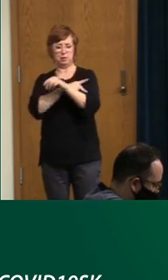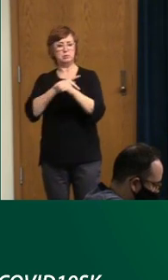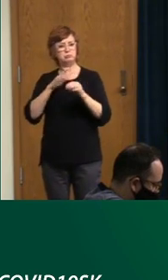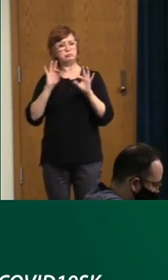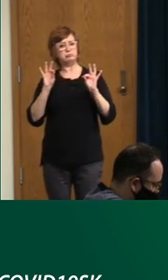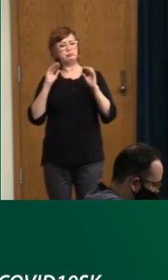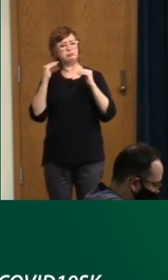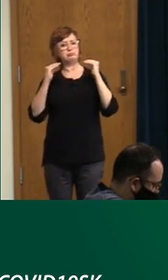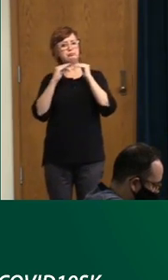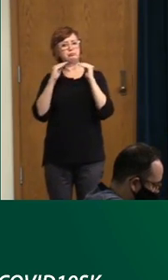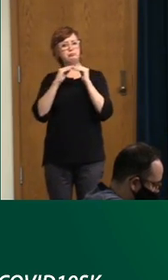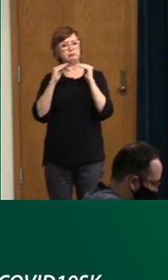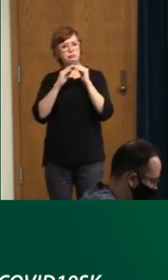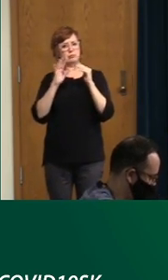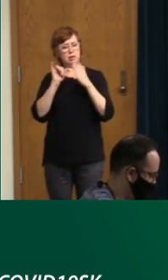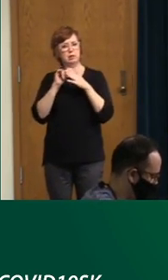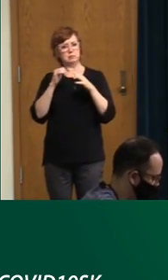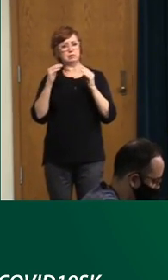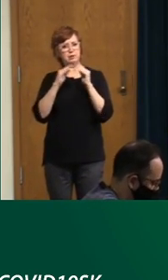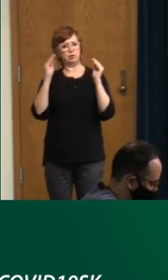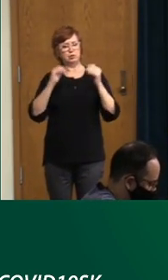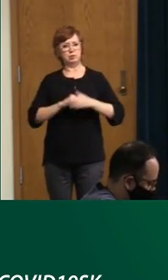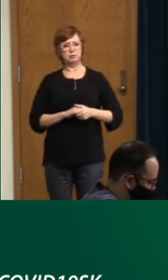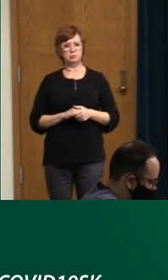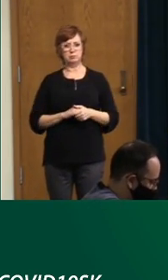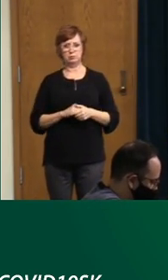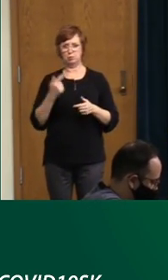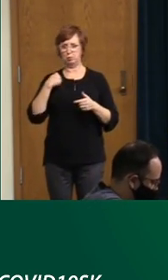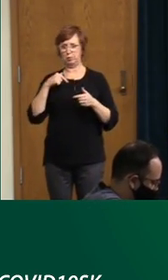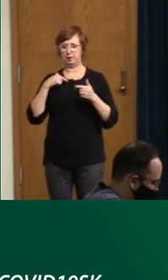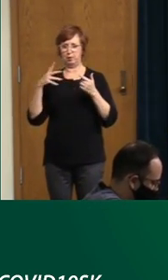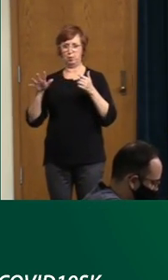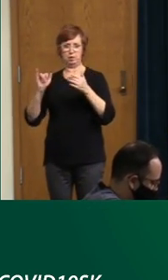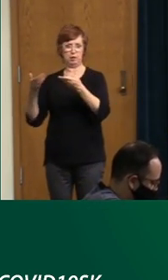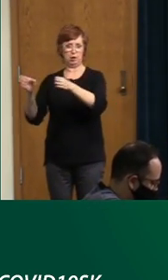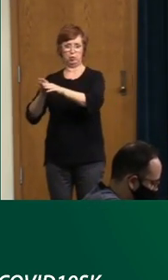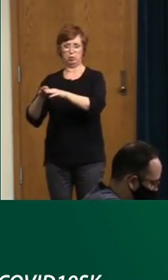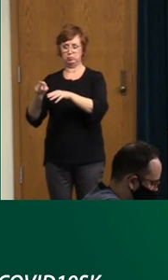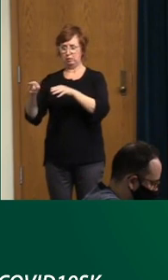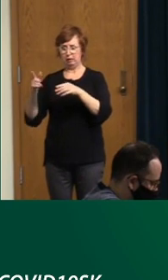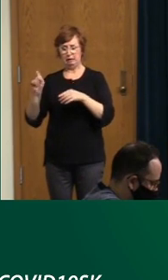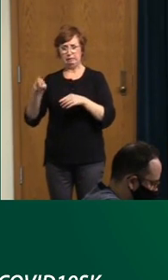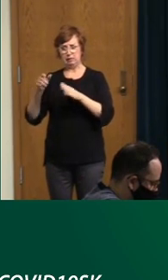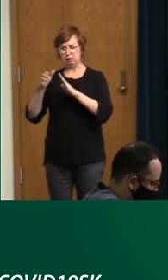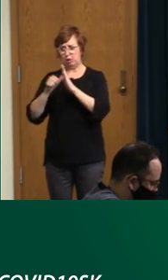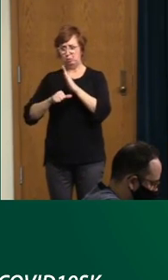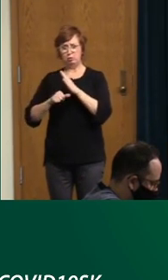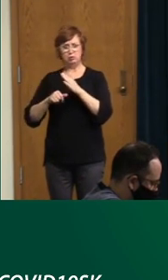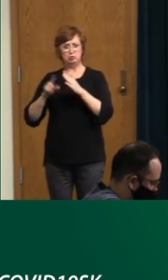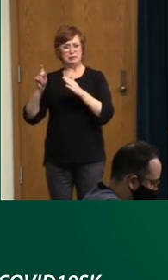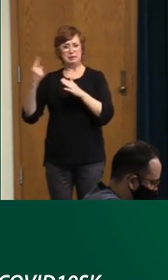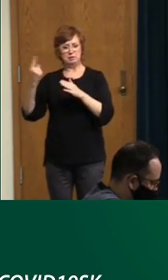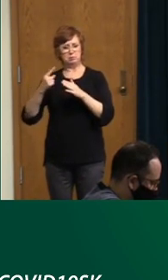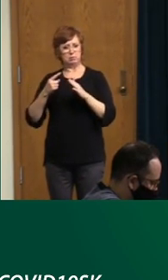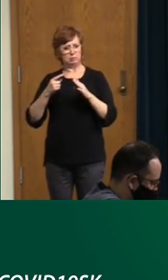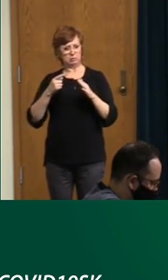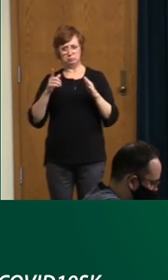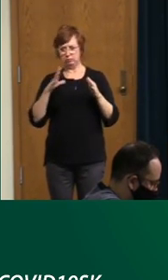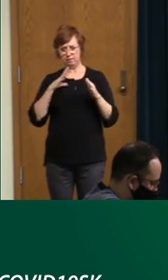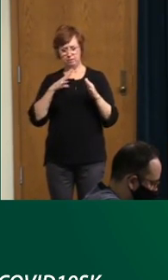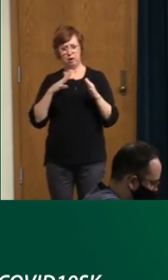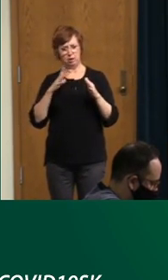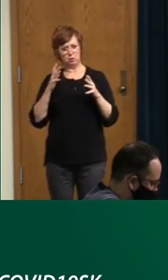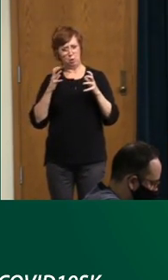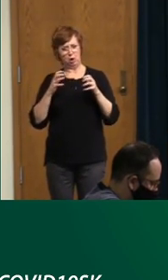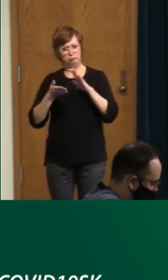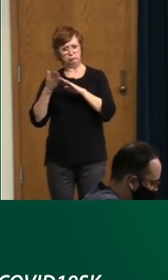don't want to see a wholesale closure of the services to those people that are not experiencing a COVID diagnosis. But at the same